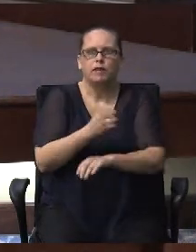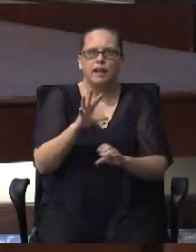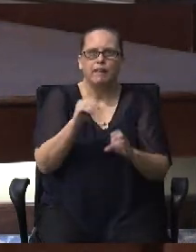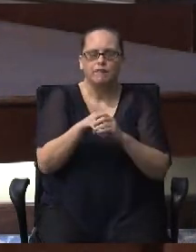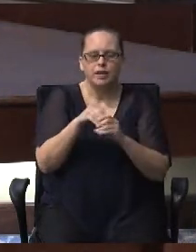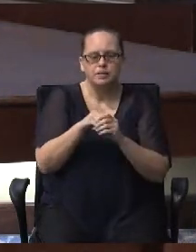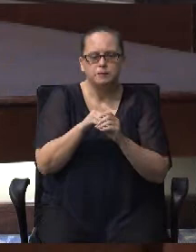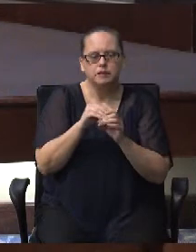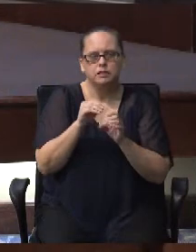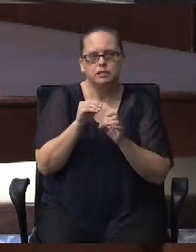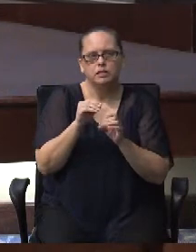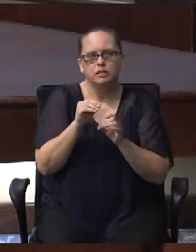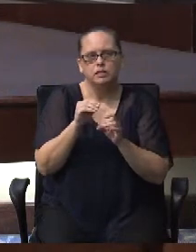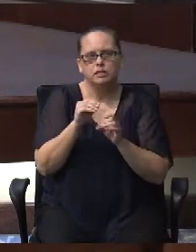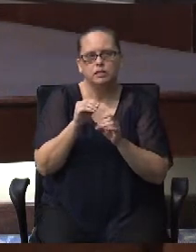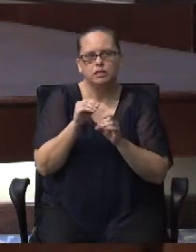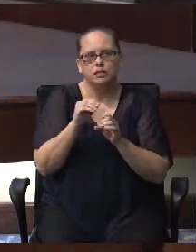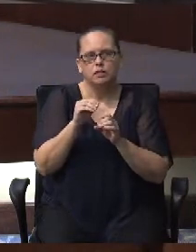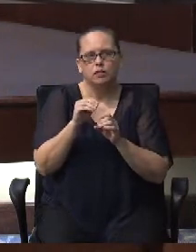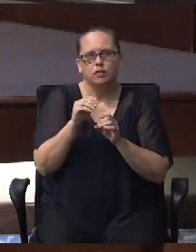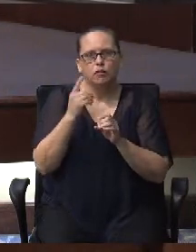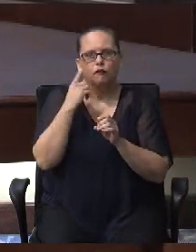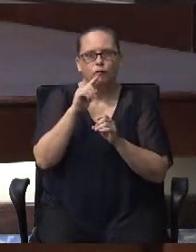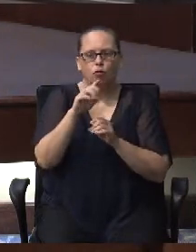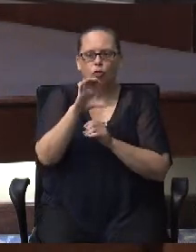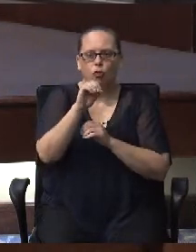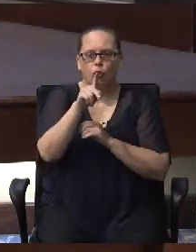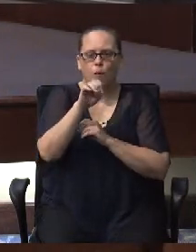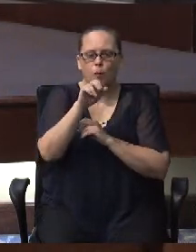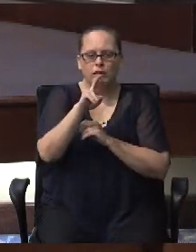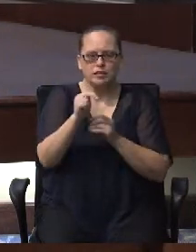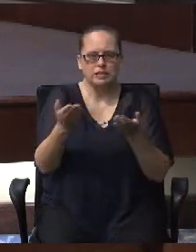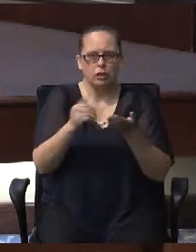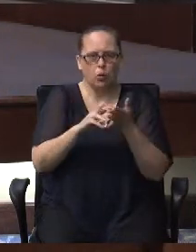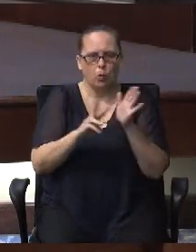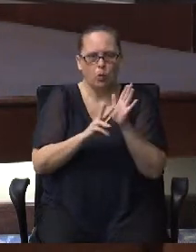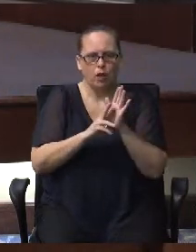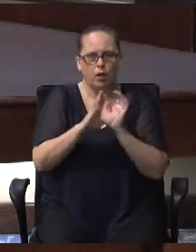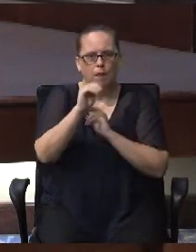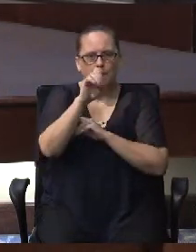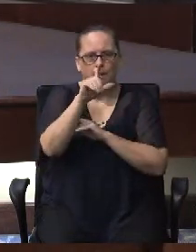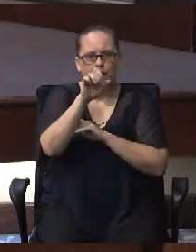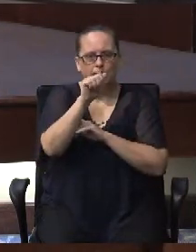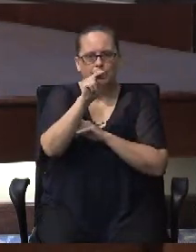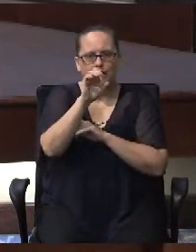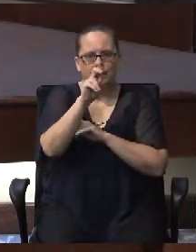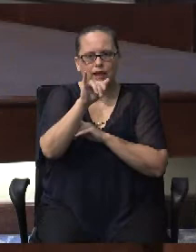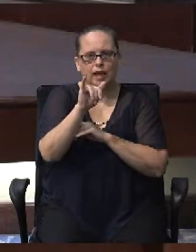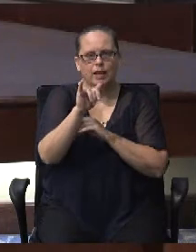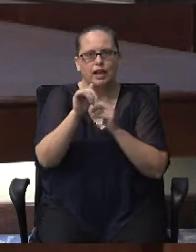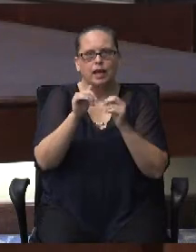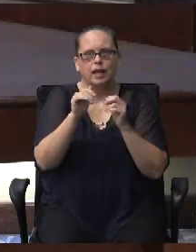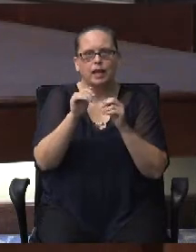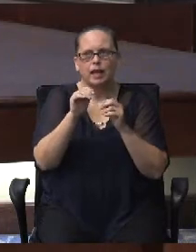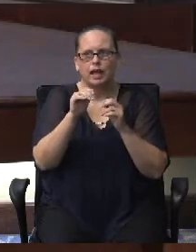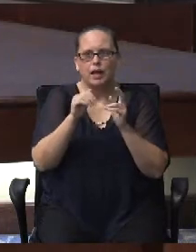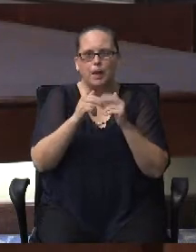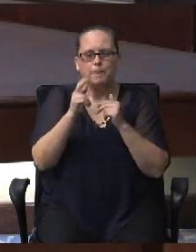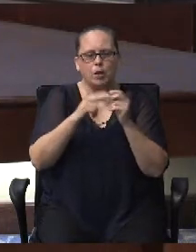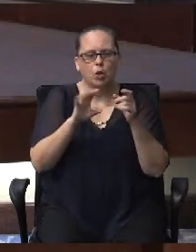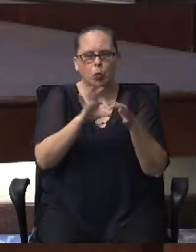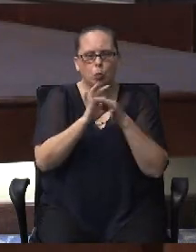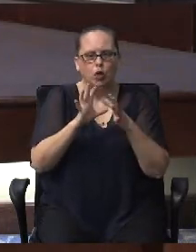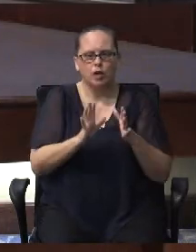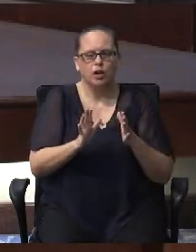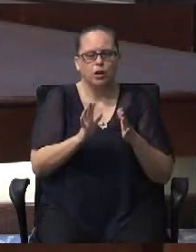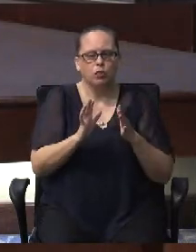WEDMEC, the Economic Development Corporation here in Waco, McLennan County, an additional of an economic development coordinator, and